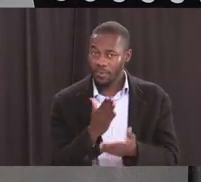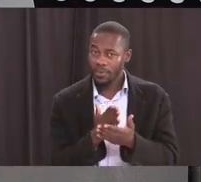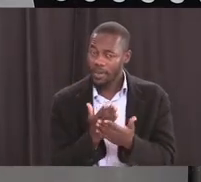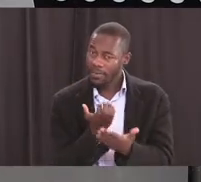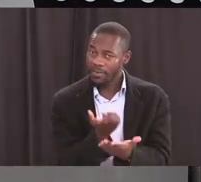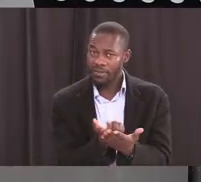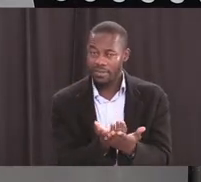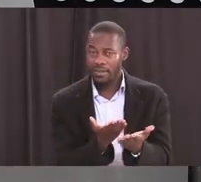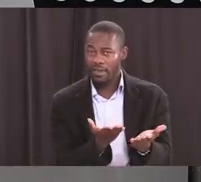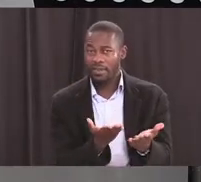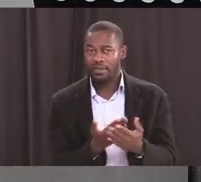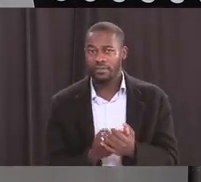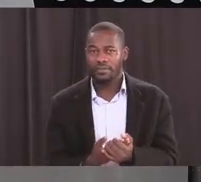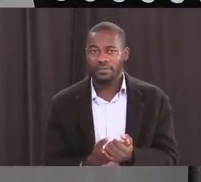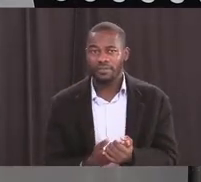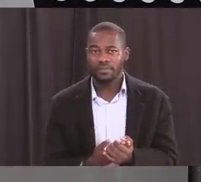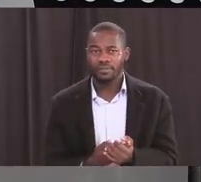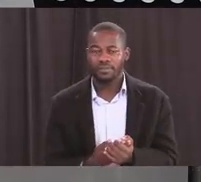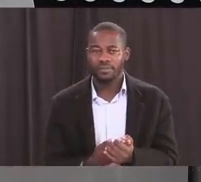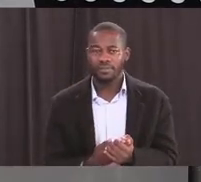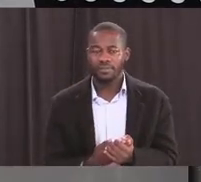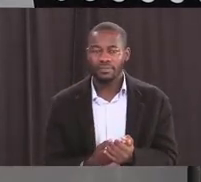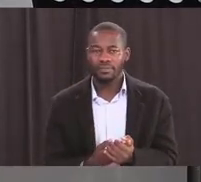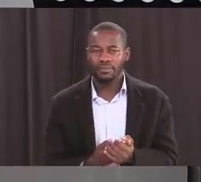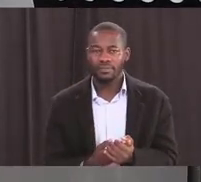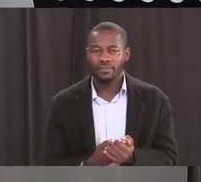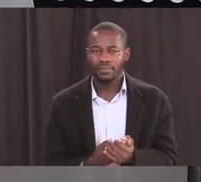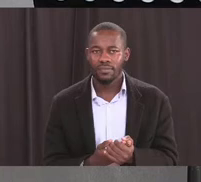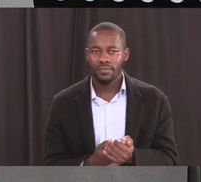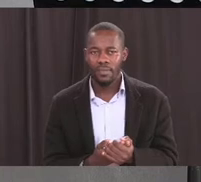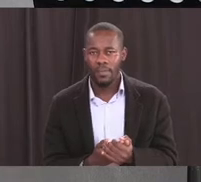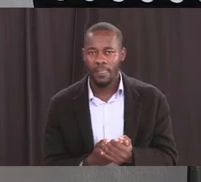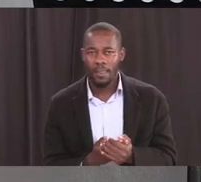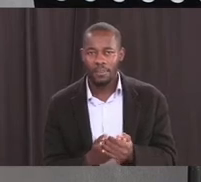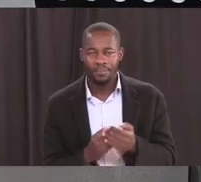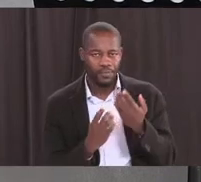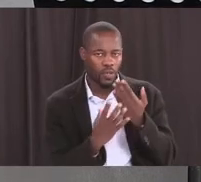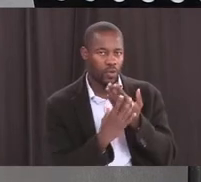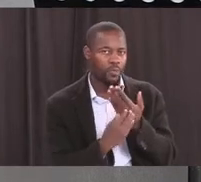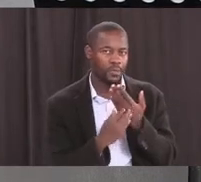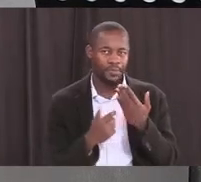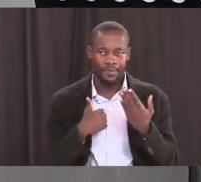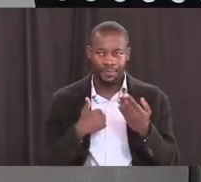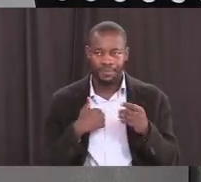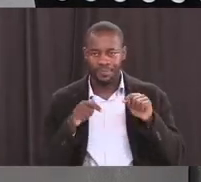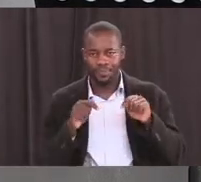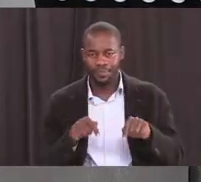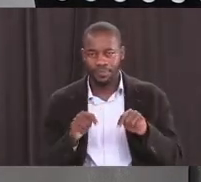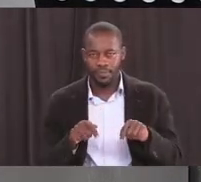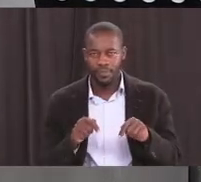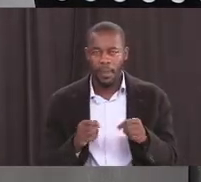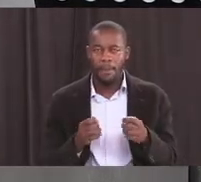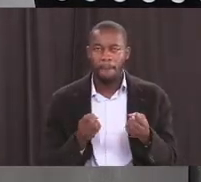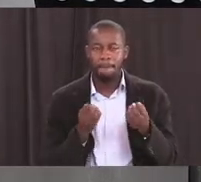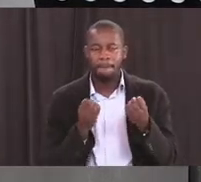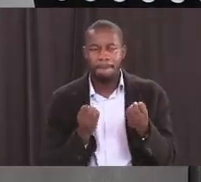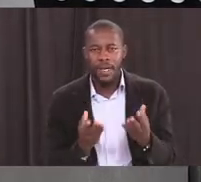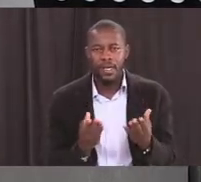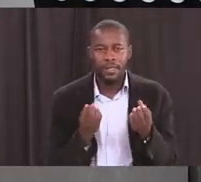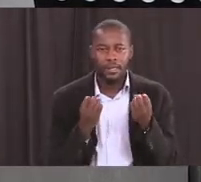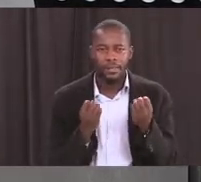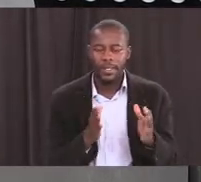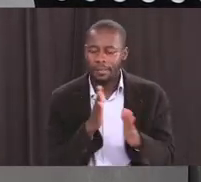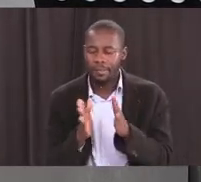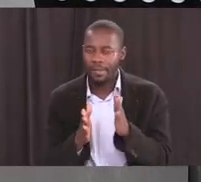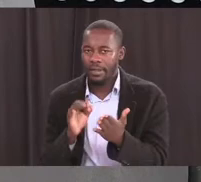I want you to say this with me. Whenever my plans fail,